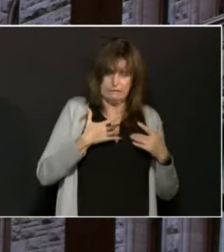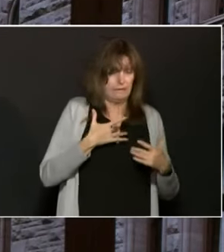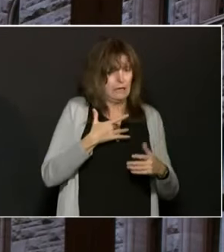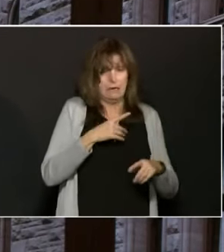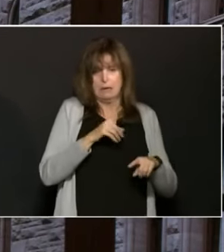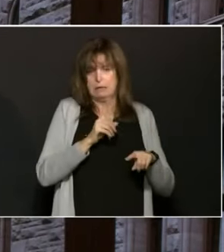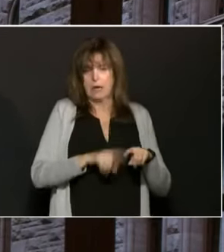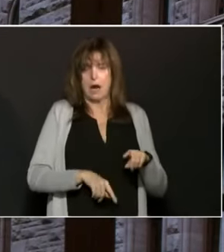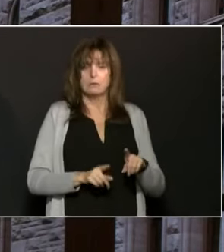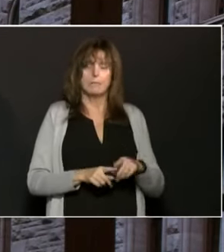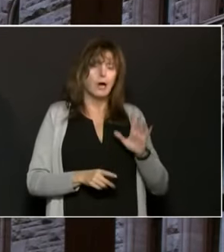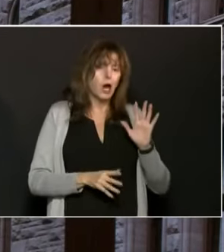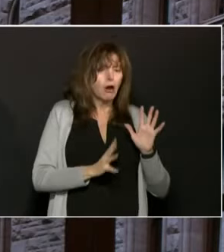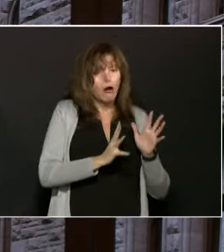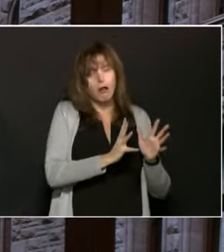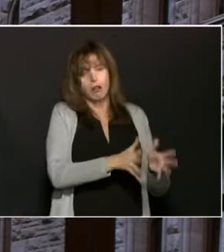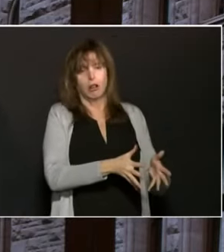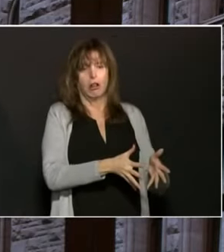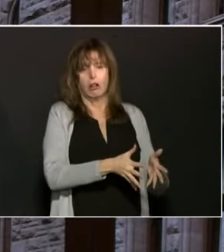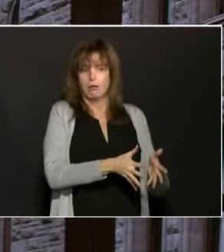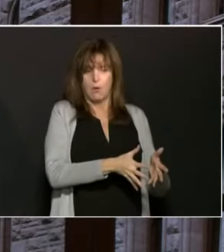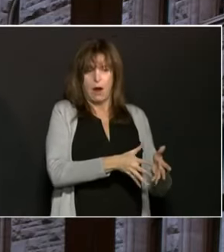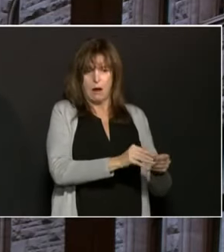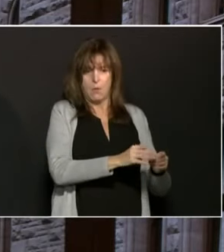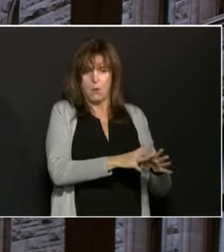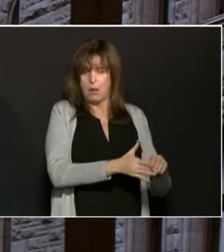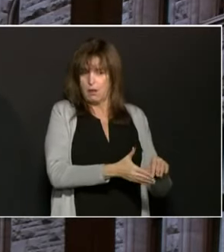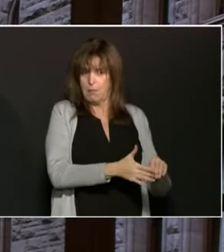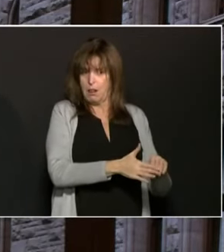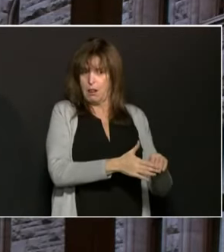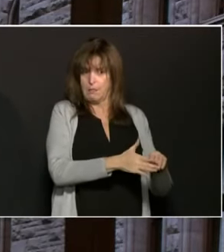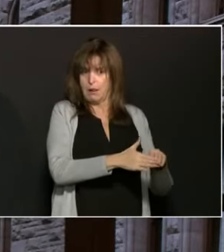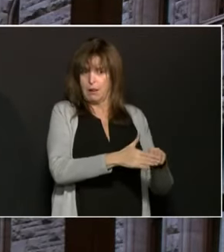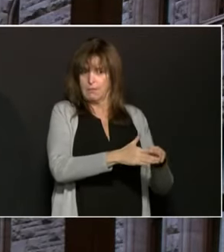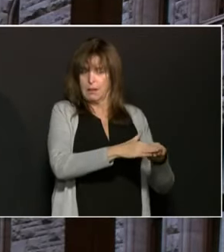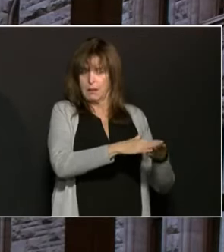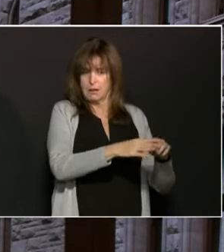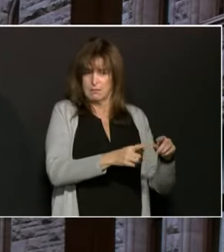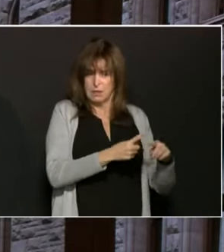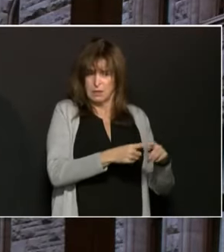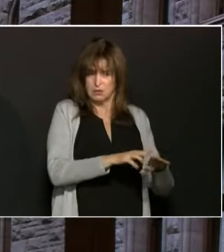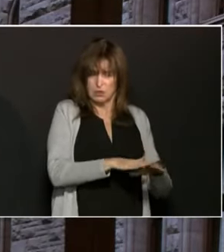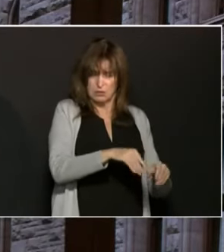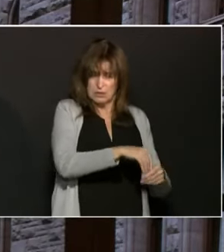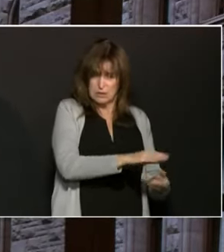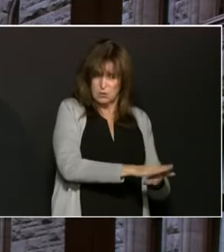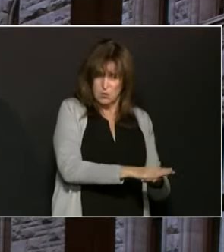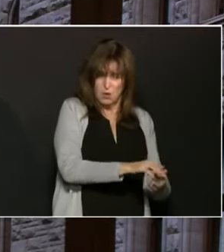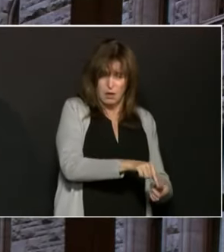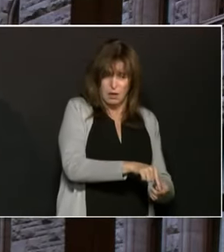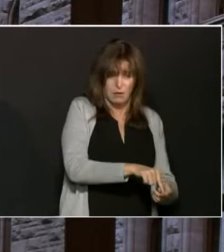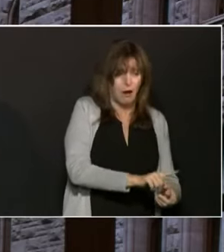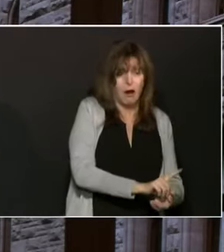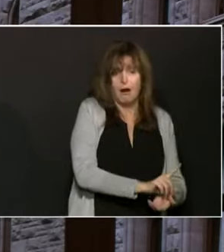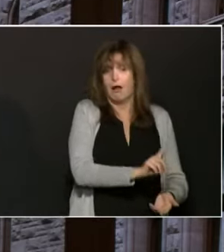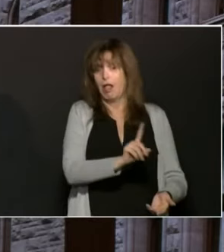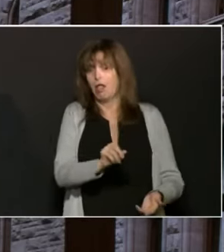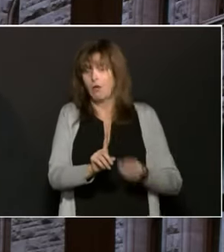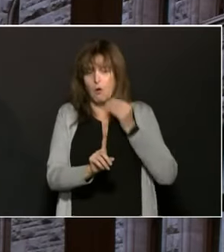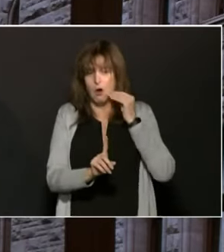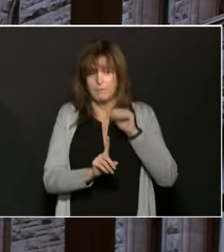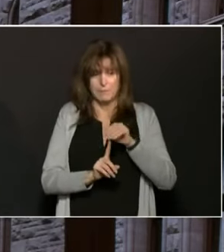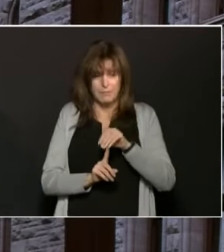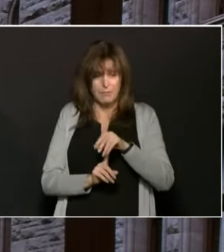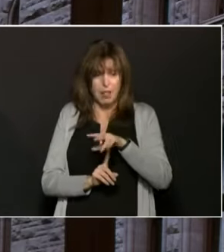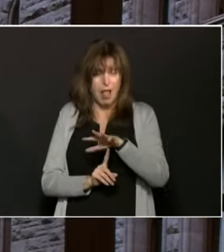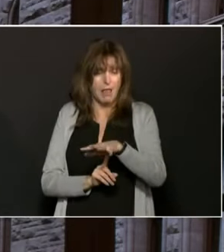result in a lot of cases, and of course that flowed back out into the community, and even further out into other community members in there, even